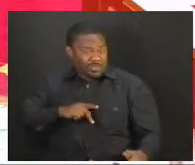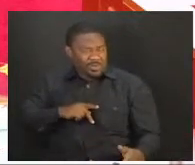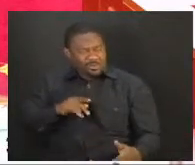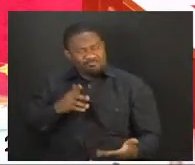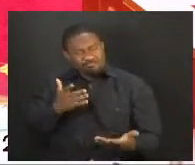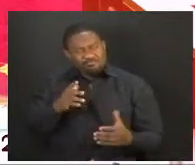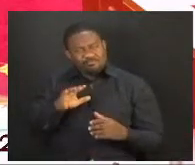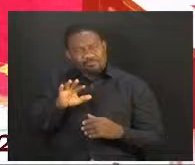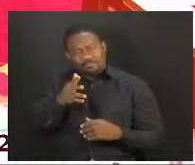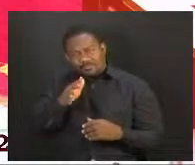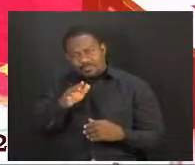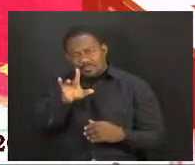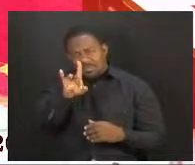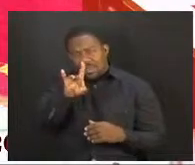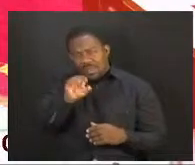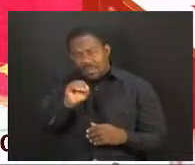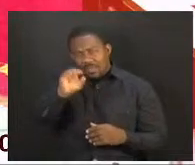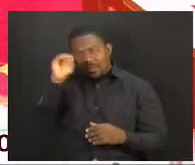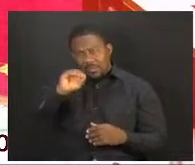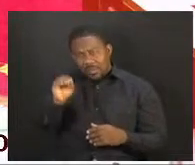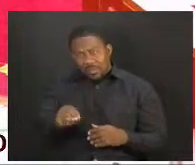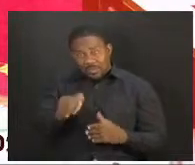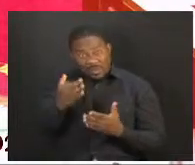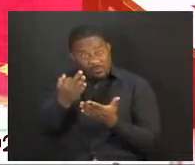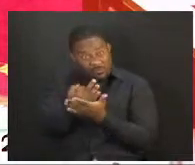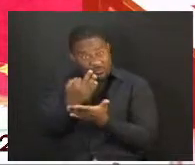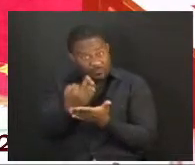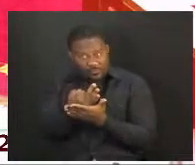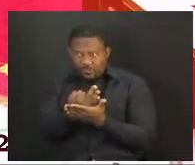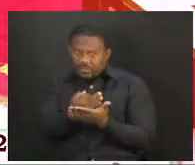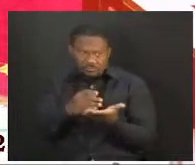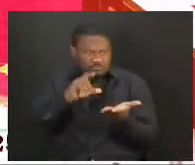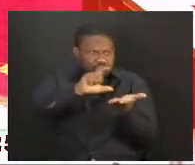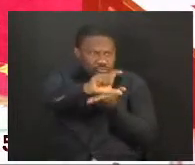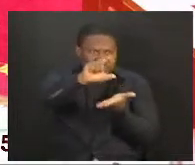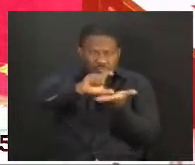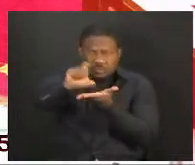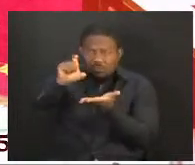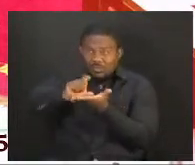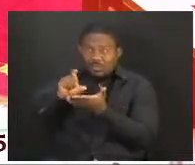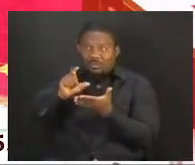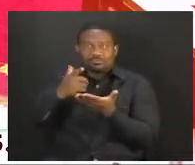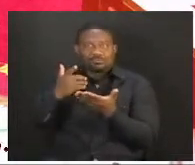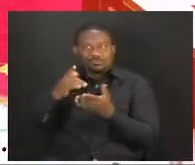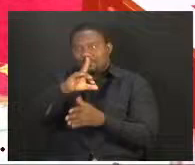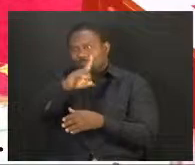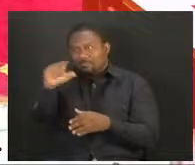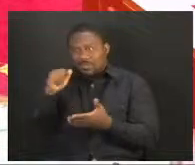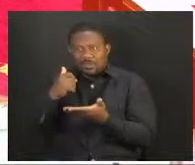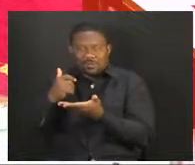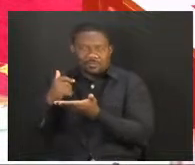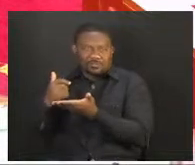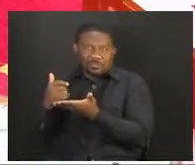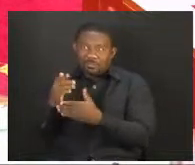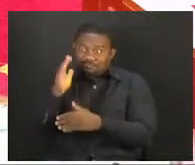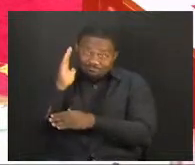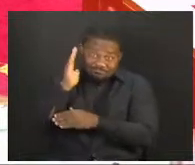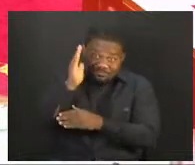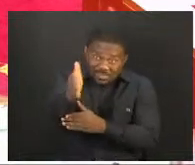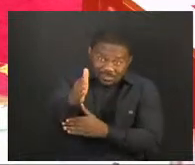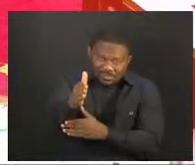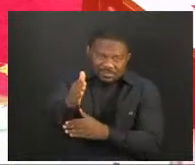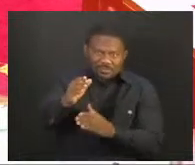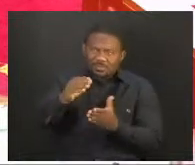minimum of 80% of the funds allocated to the District Assembly Common Fund should be sent directly to the